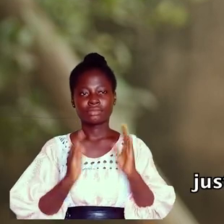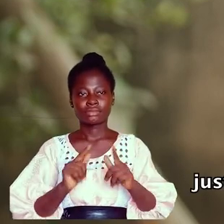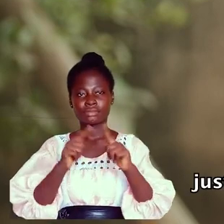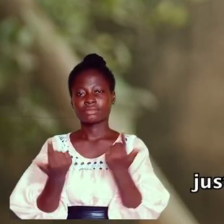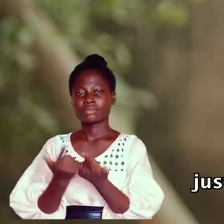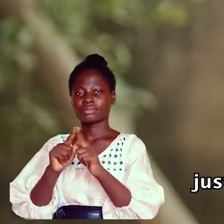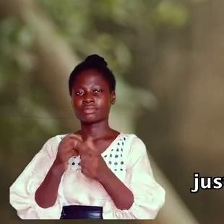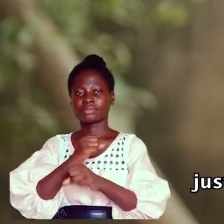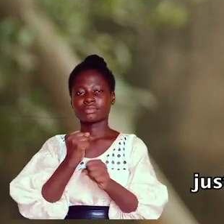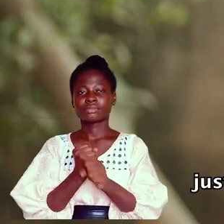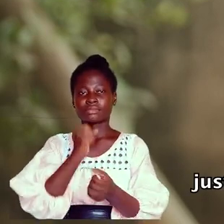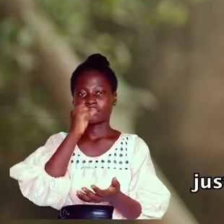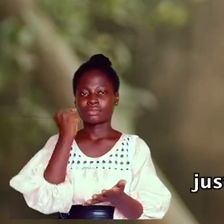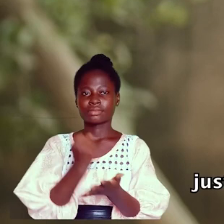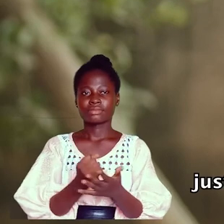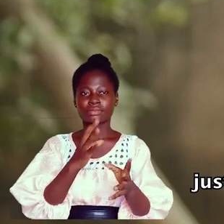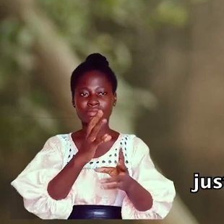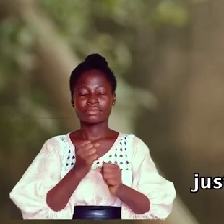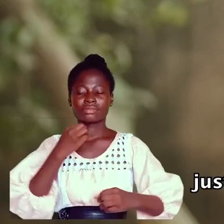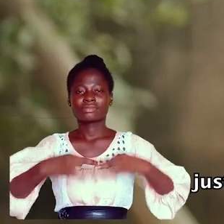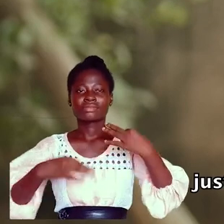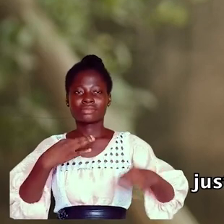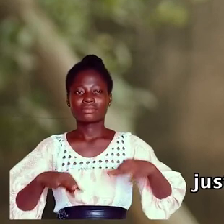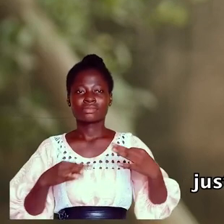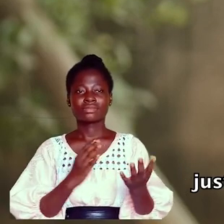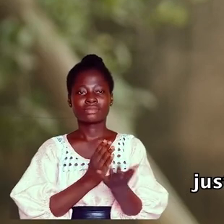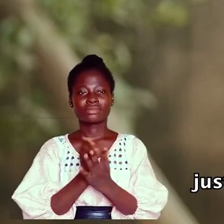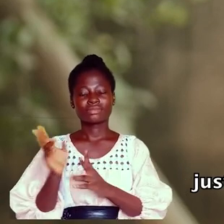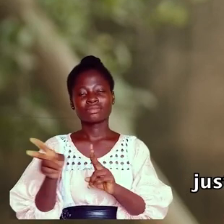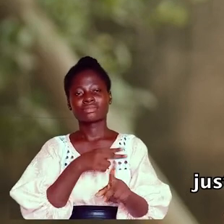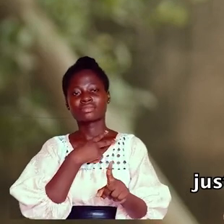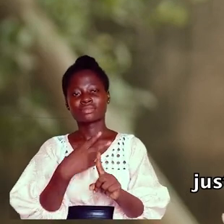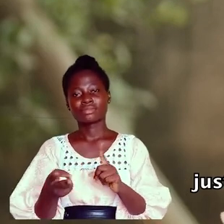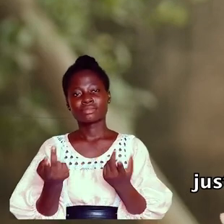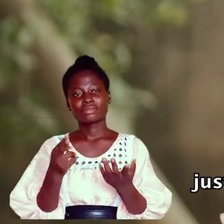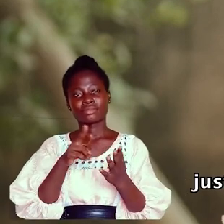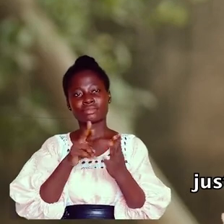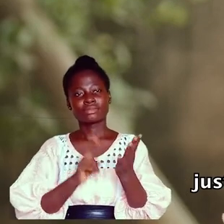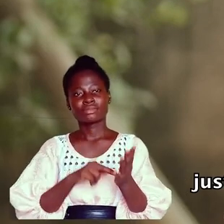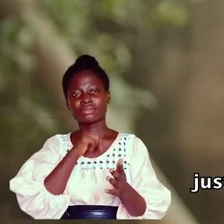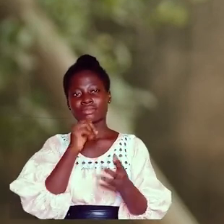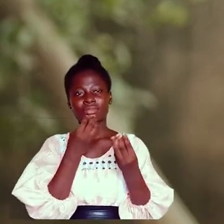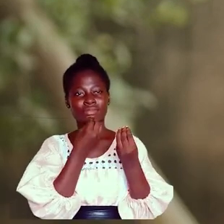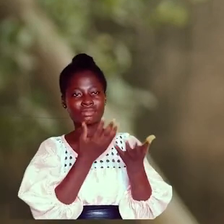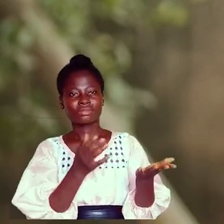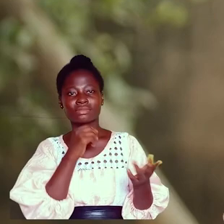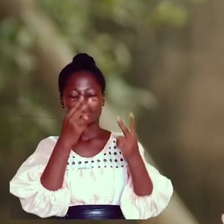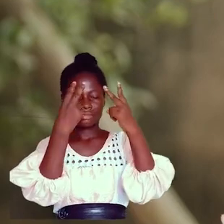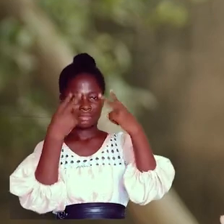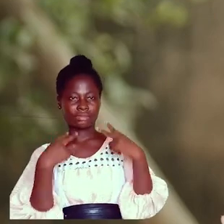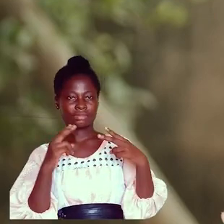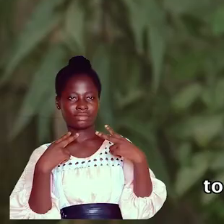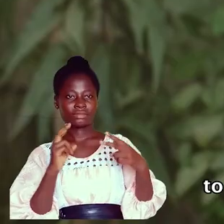agencies should ensure that we get justice when our rights are violated and we report to them and not look down